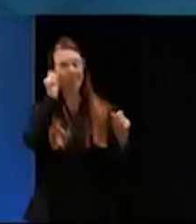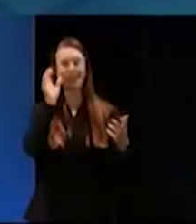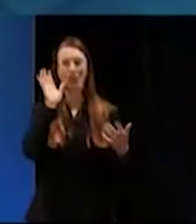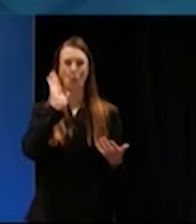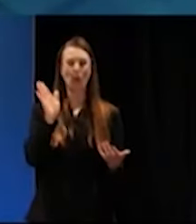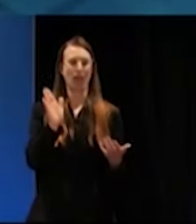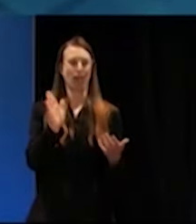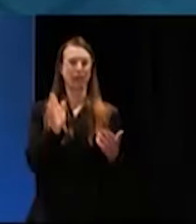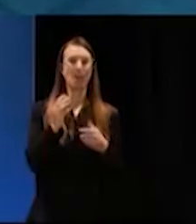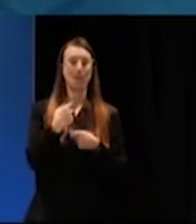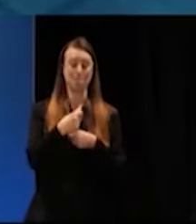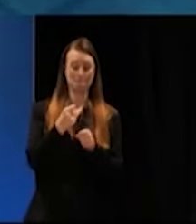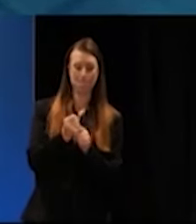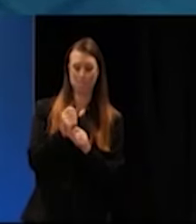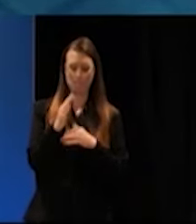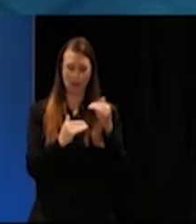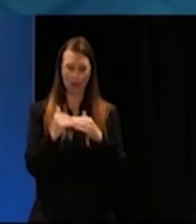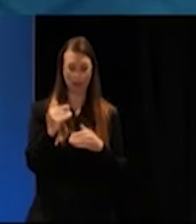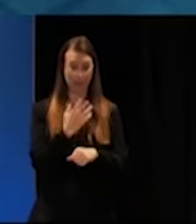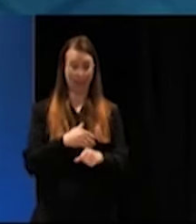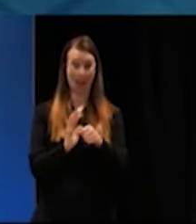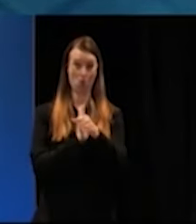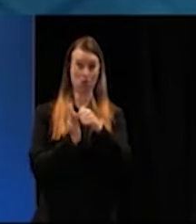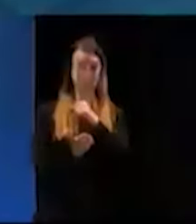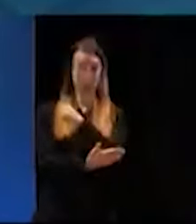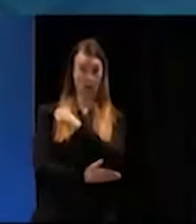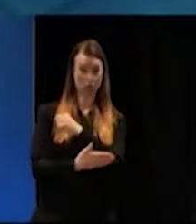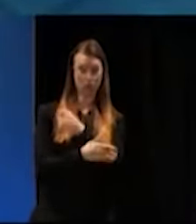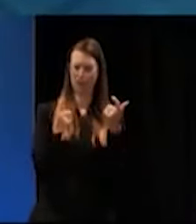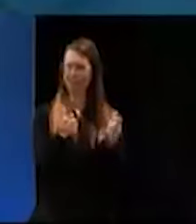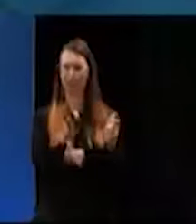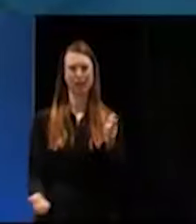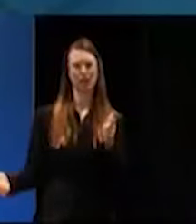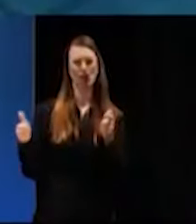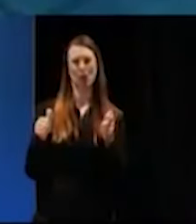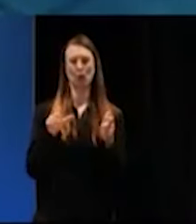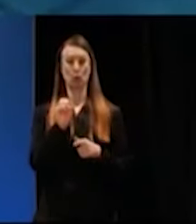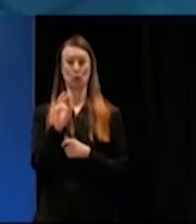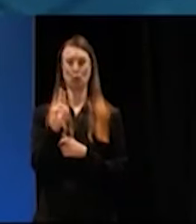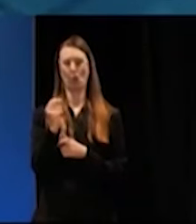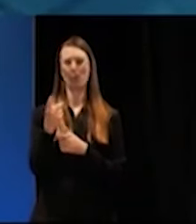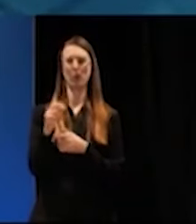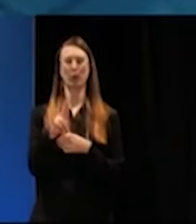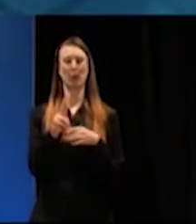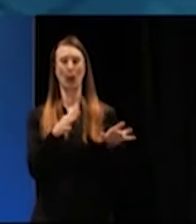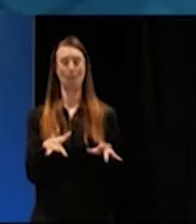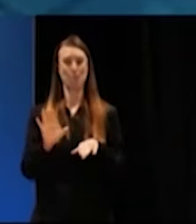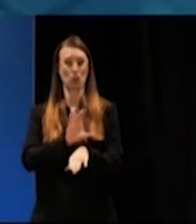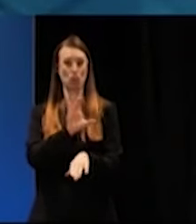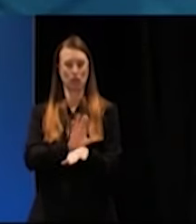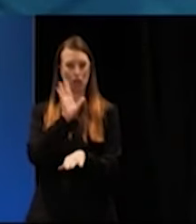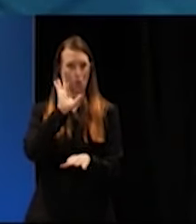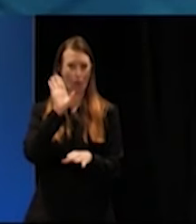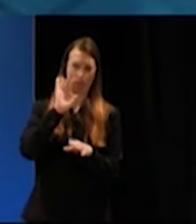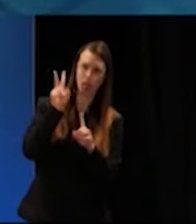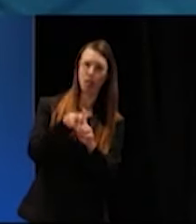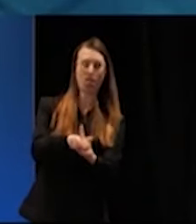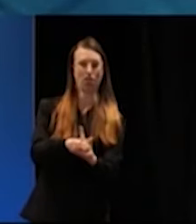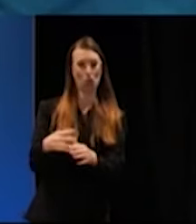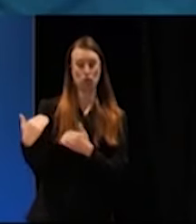nation's largest supercomputer here in upstate New York that'll be dedicated to responsible AI and make it